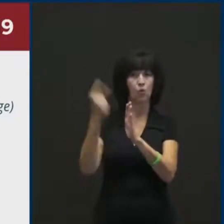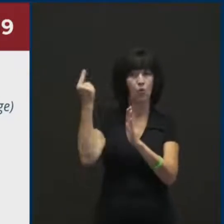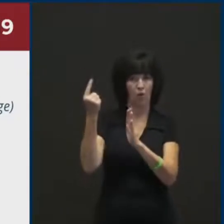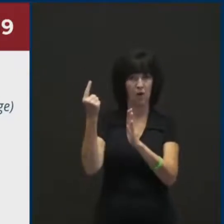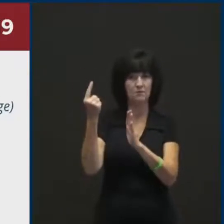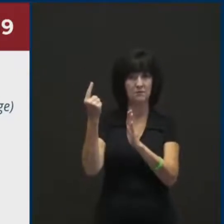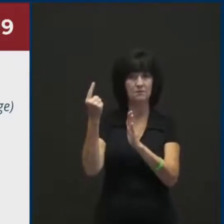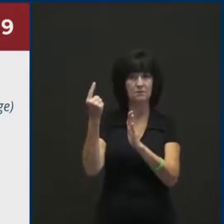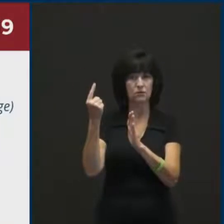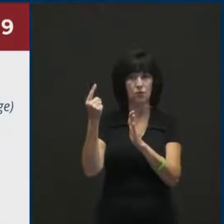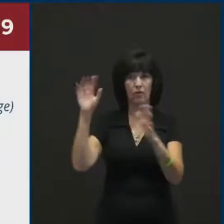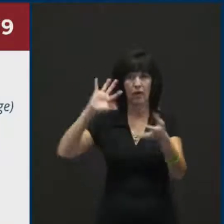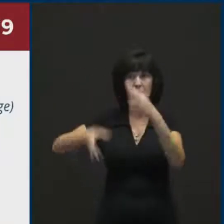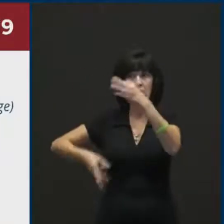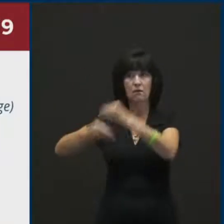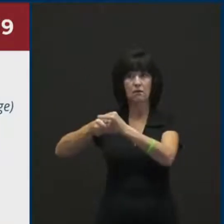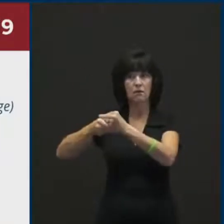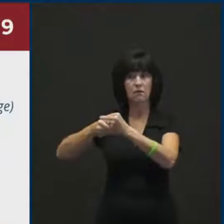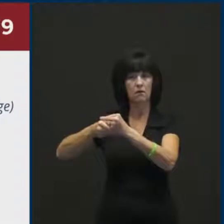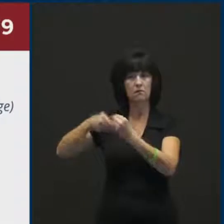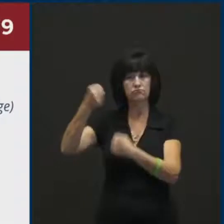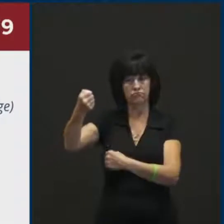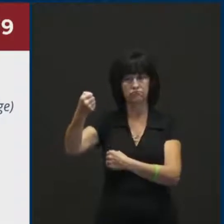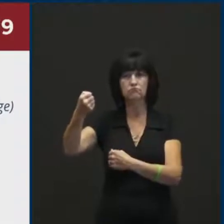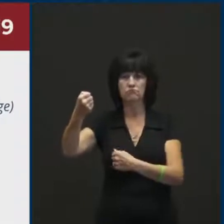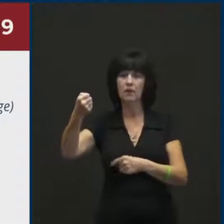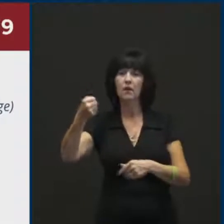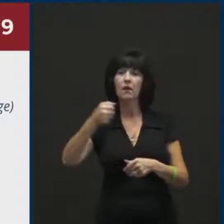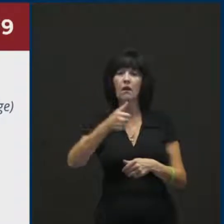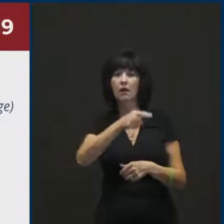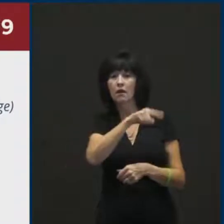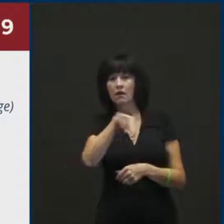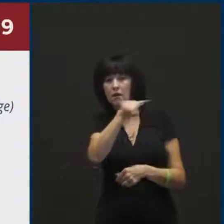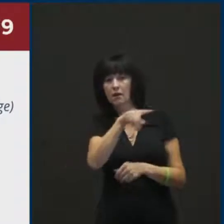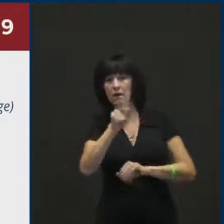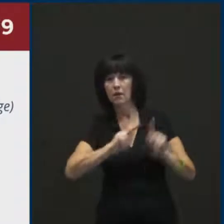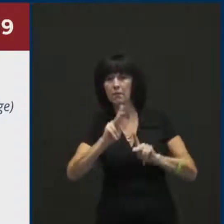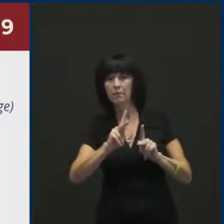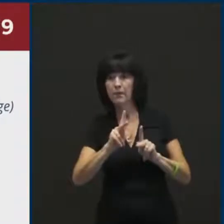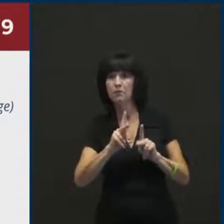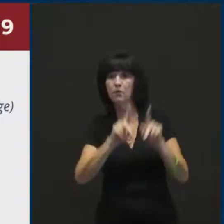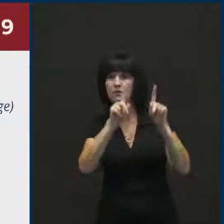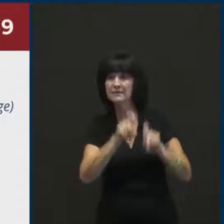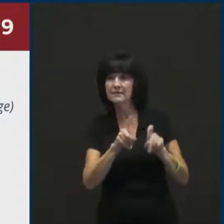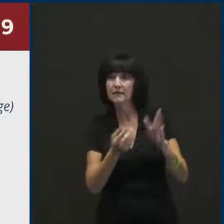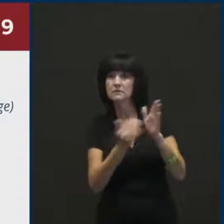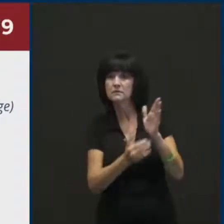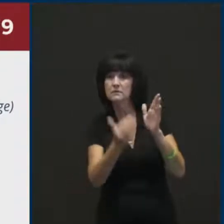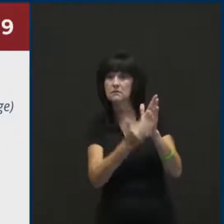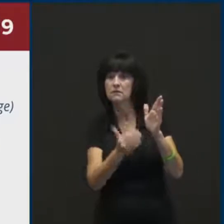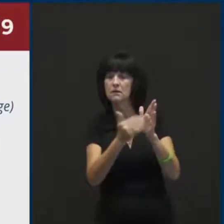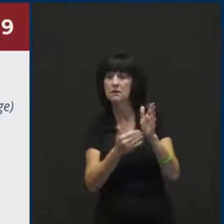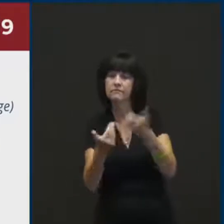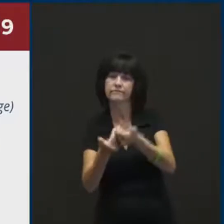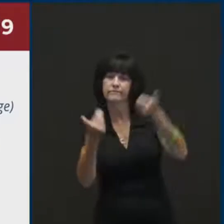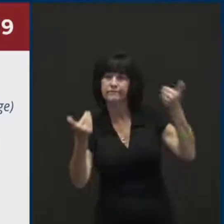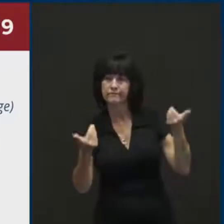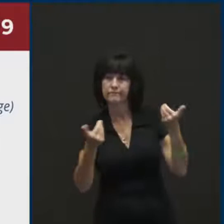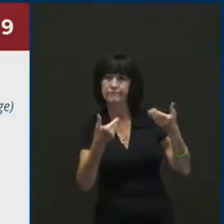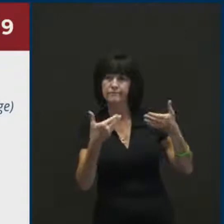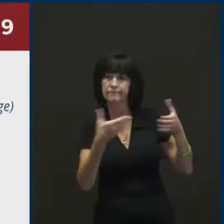measure of positivity. So we're presenting both of these for some period of time. If you think about